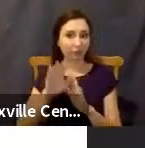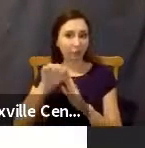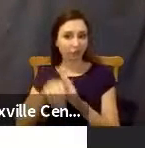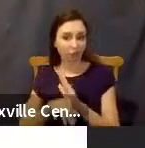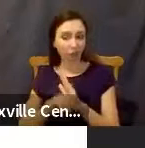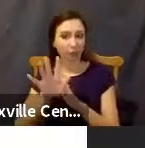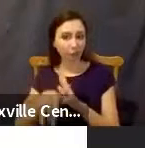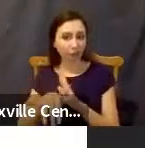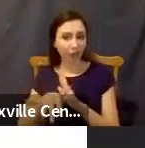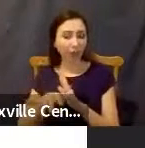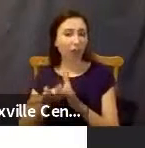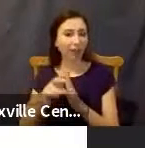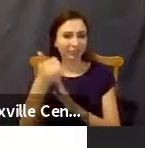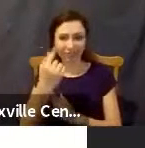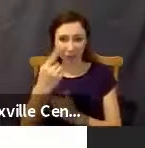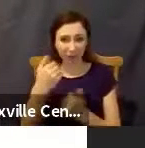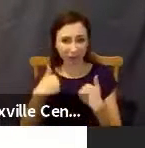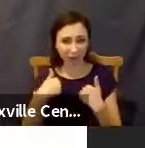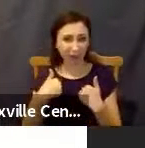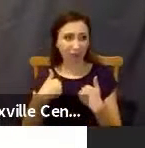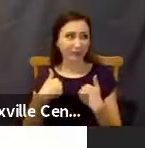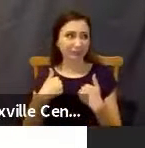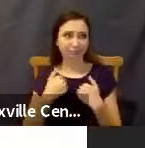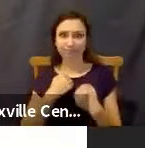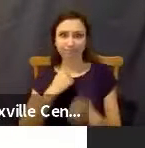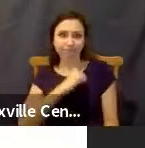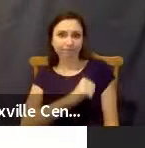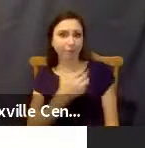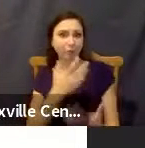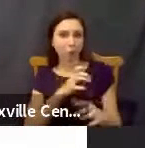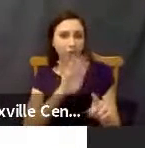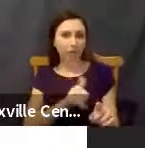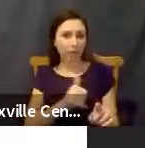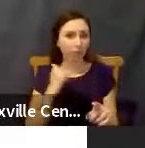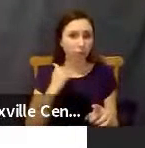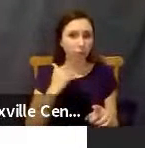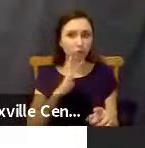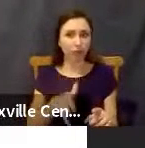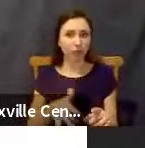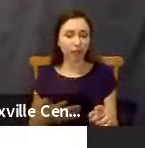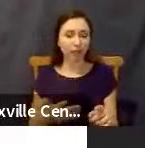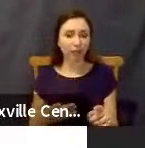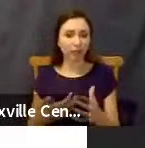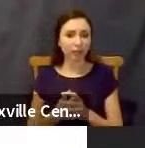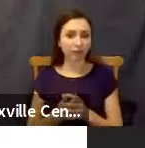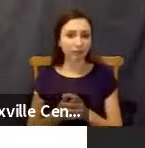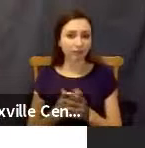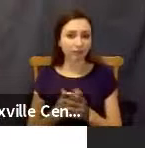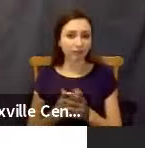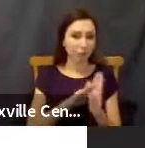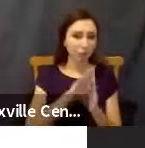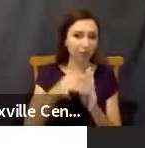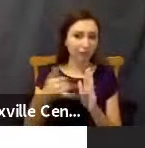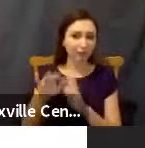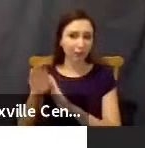Does anybody have any fundamental opposition to that if we went in that direction? I like it.